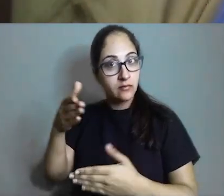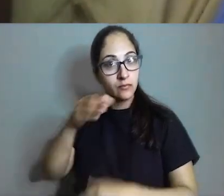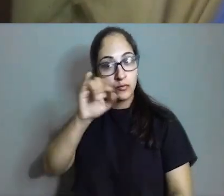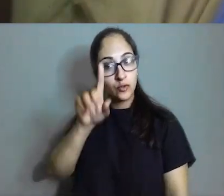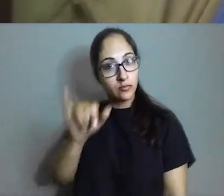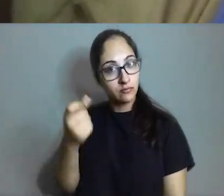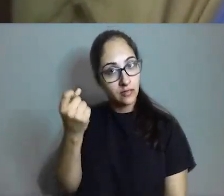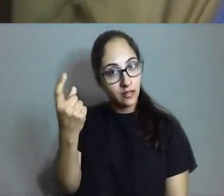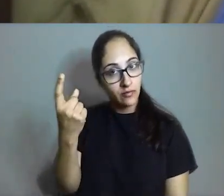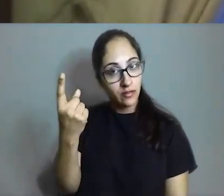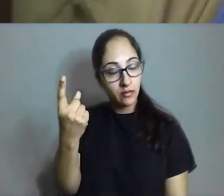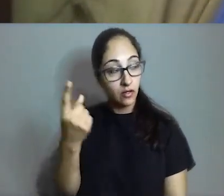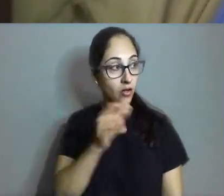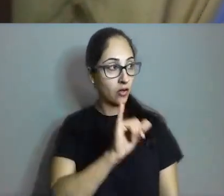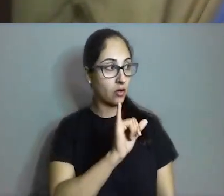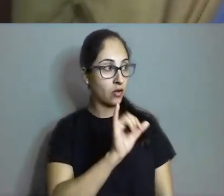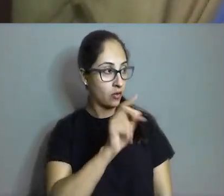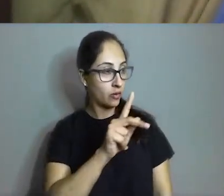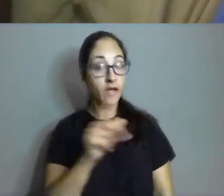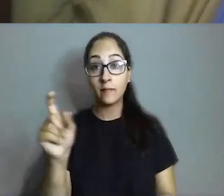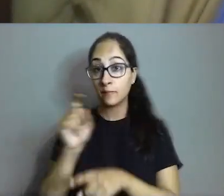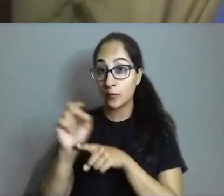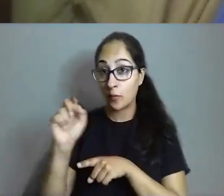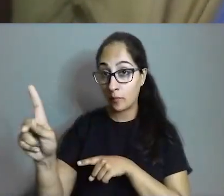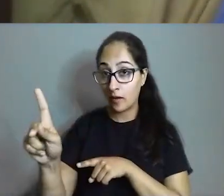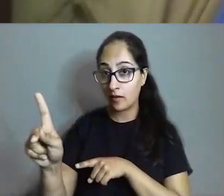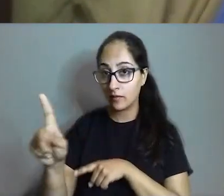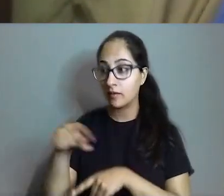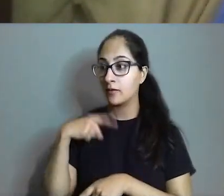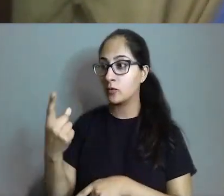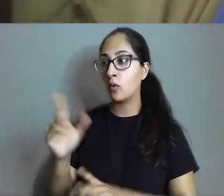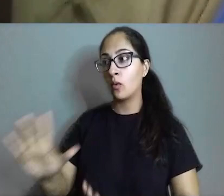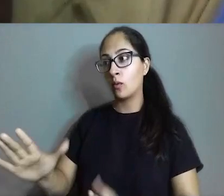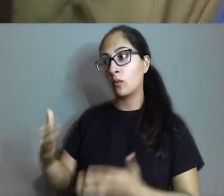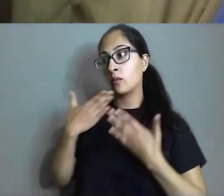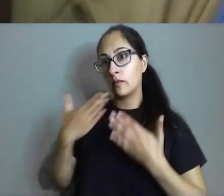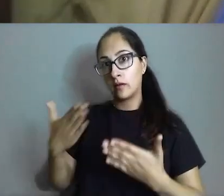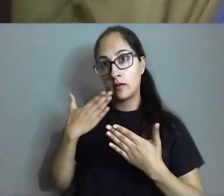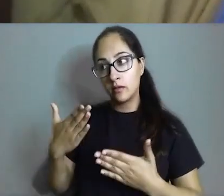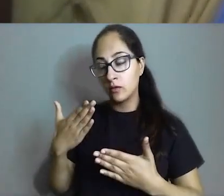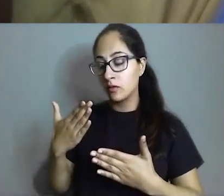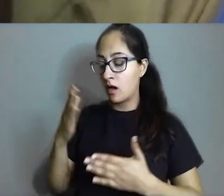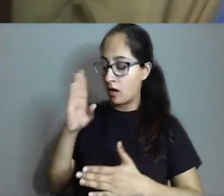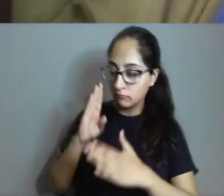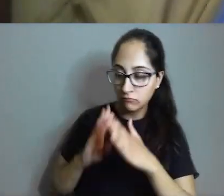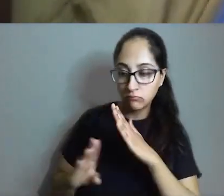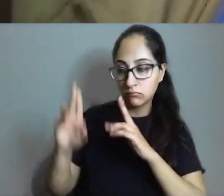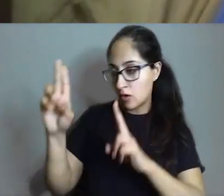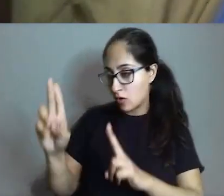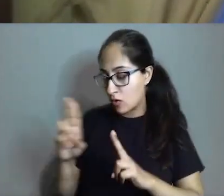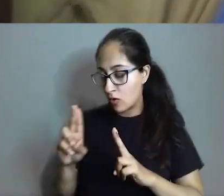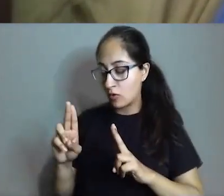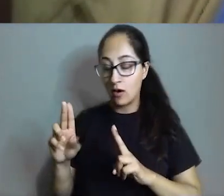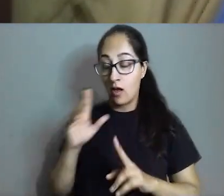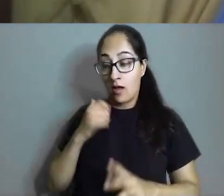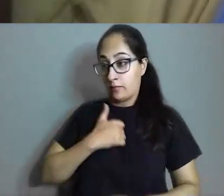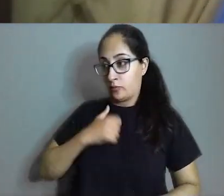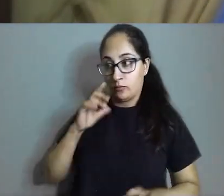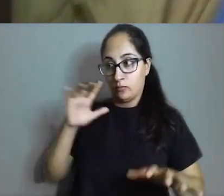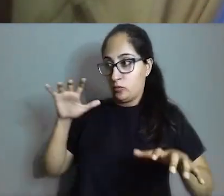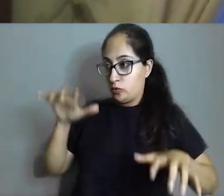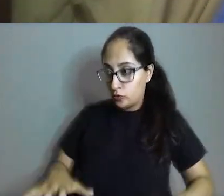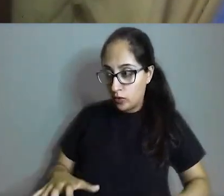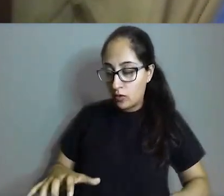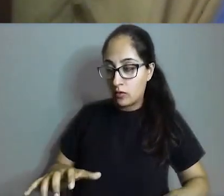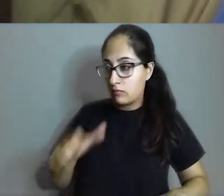ceremony. And of course I did pick up the phone right away and phone back and tell them that I was immensely humbled